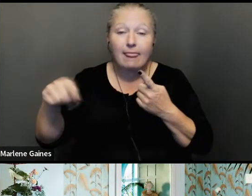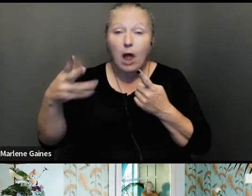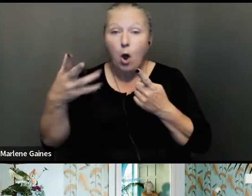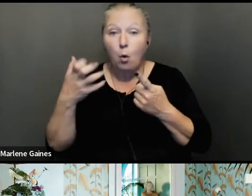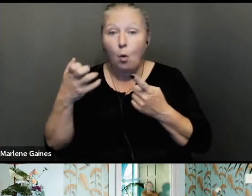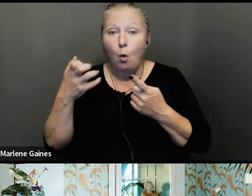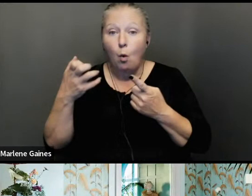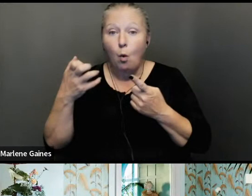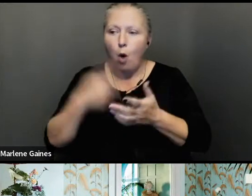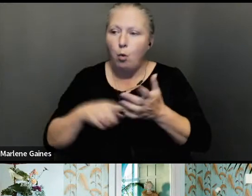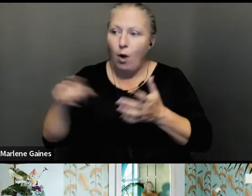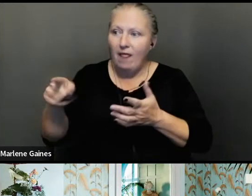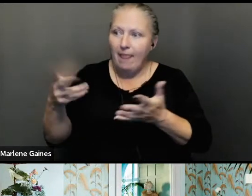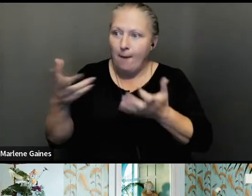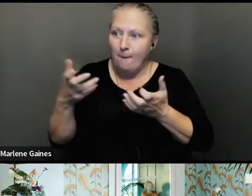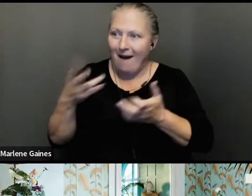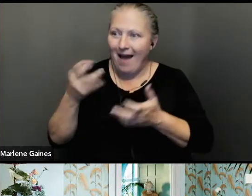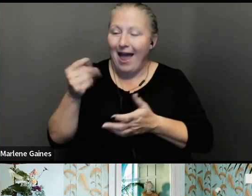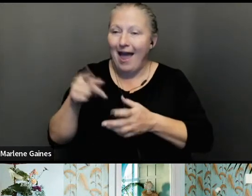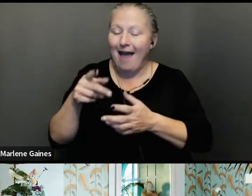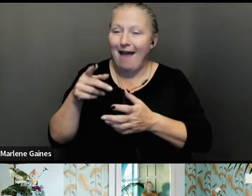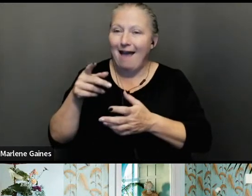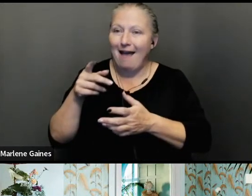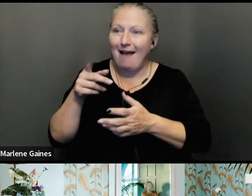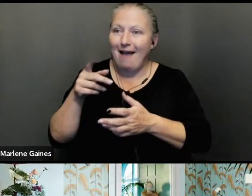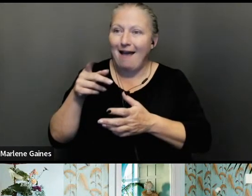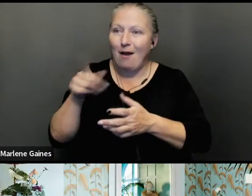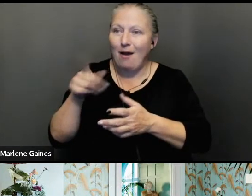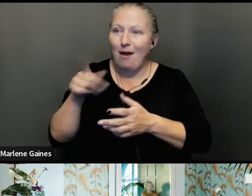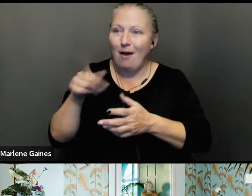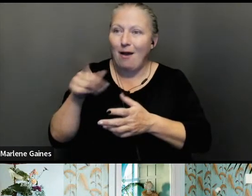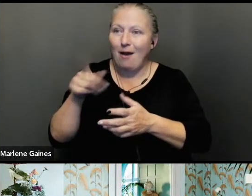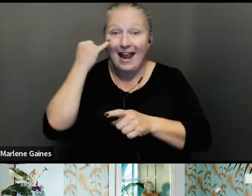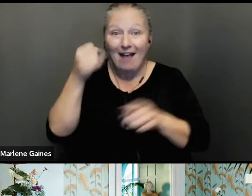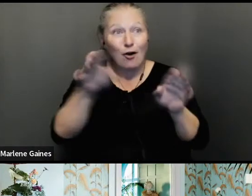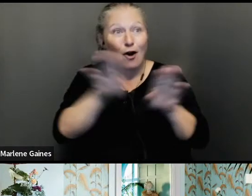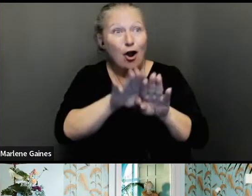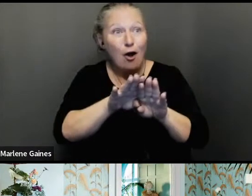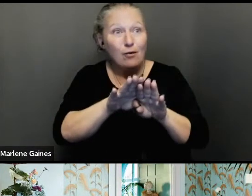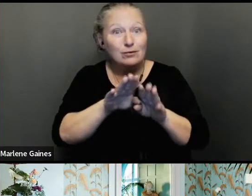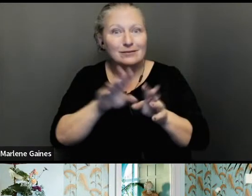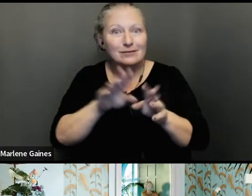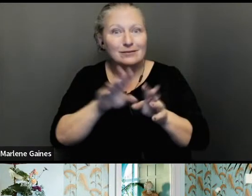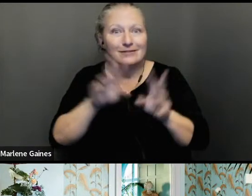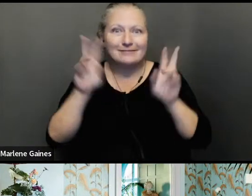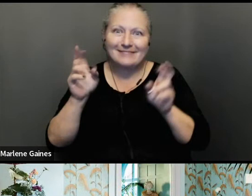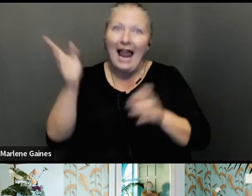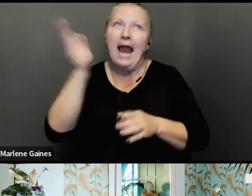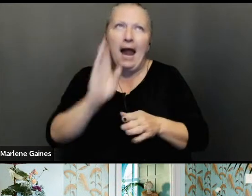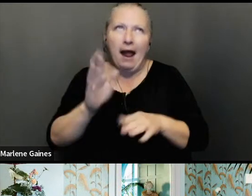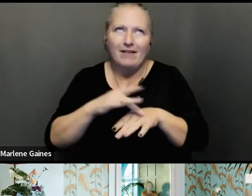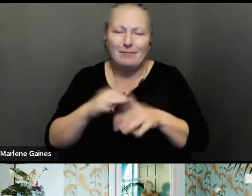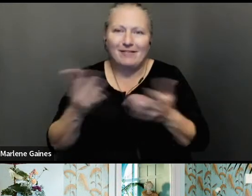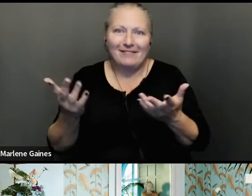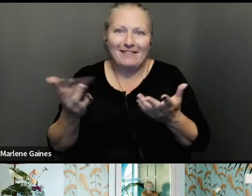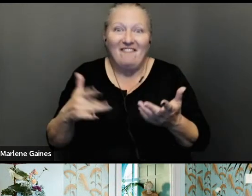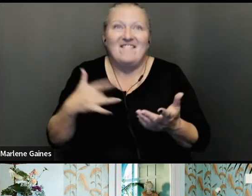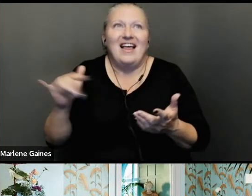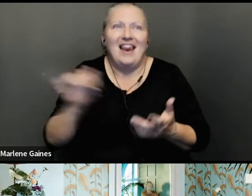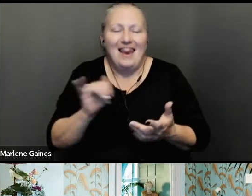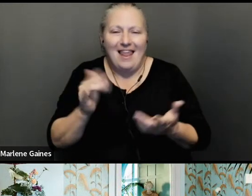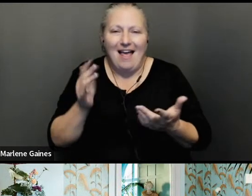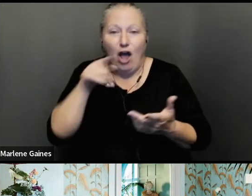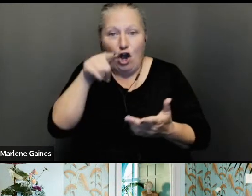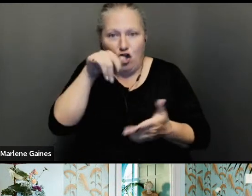they want it, they need it when they need it. And if a door is closed, then it's never available. But it feels like that, right? Because you're in